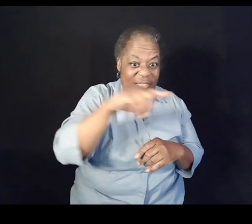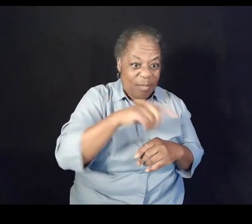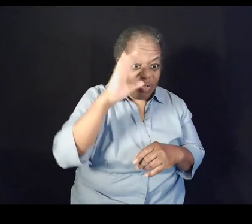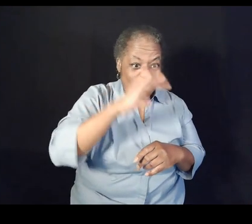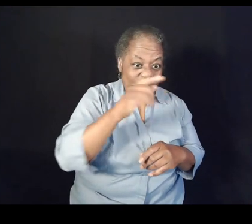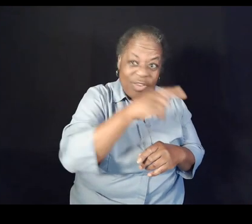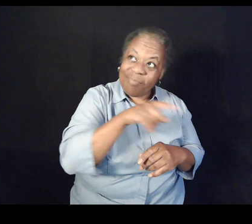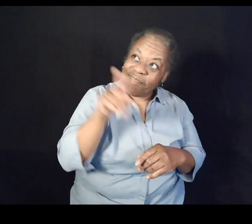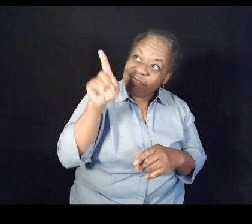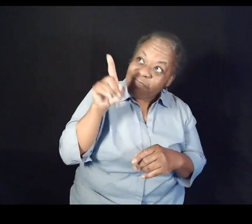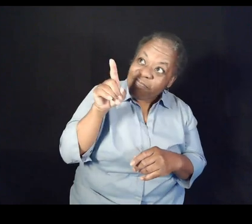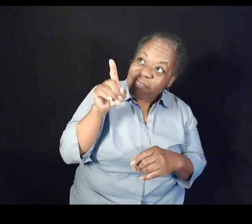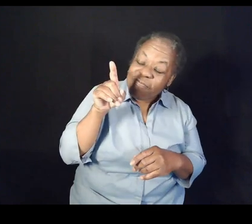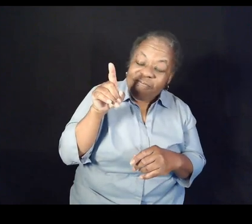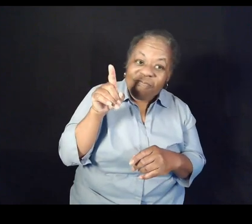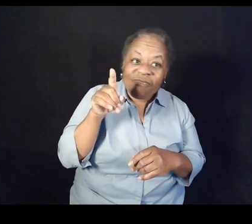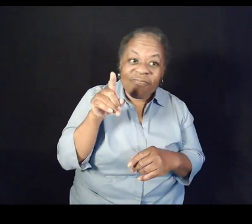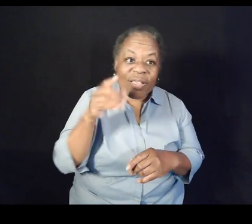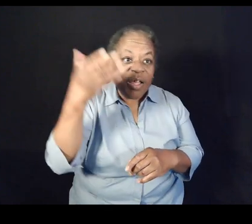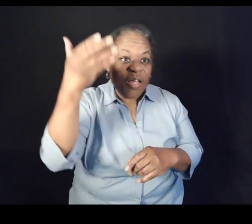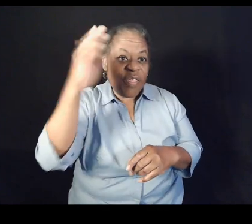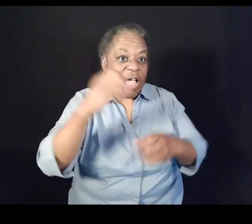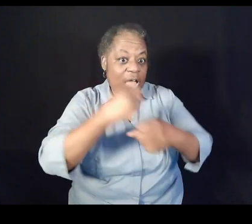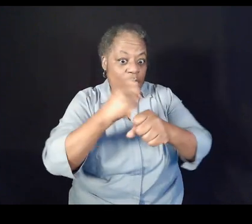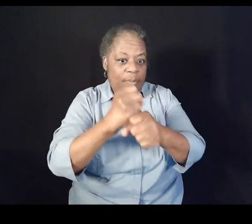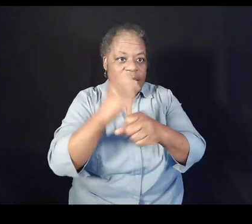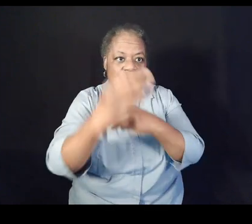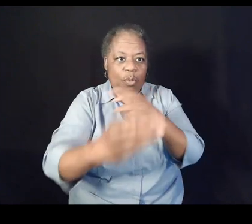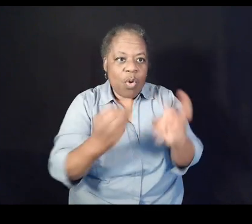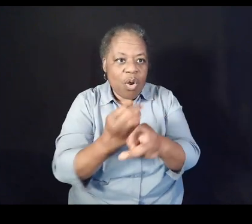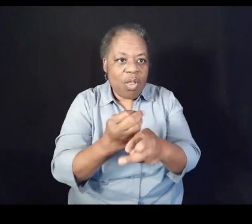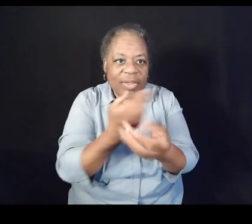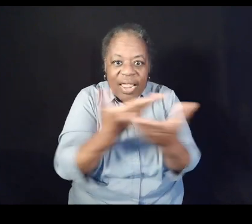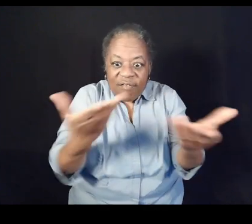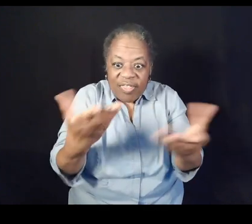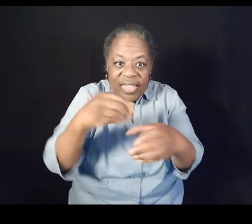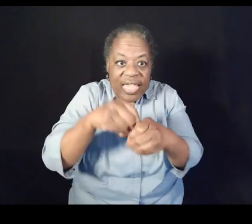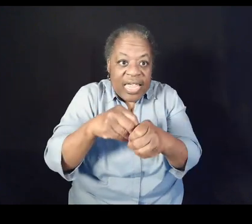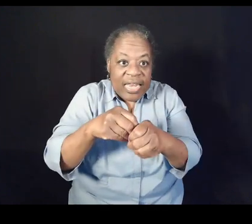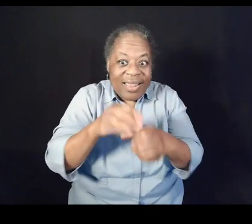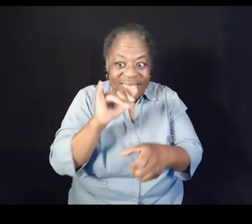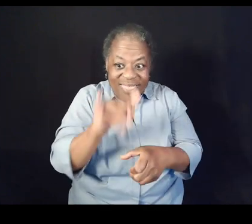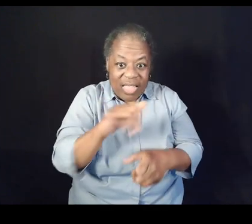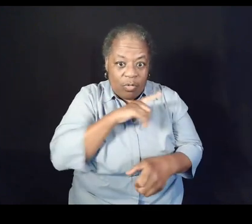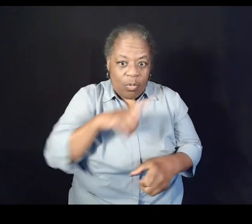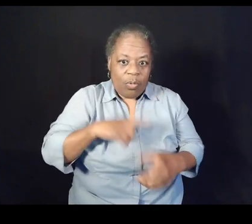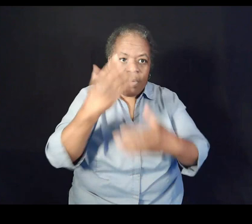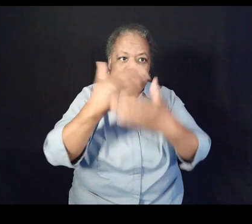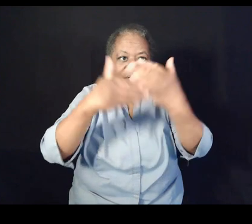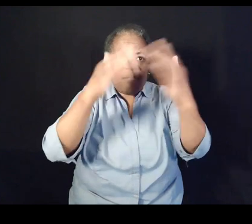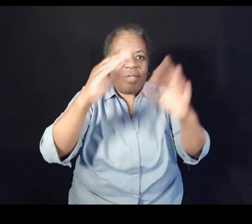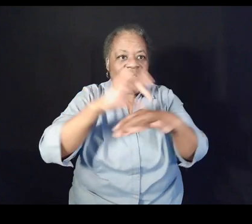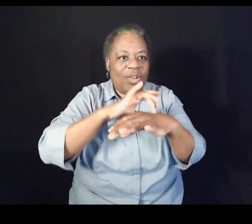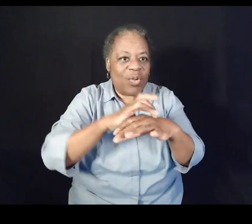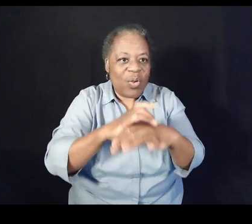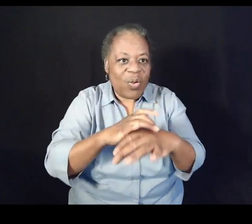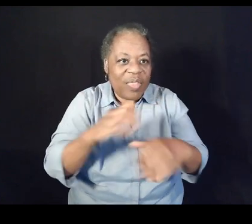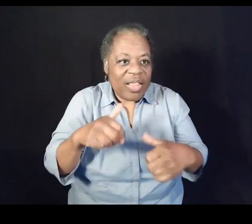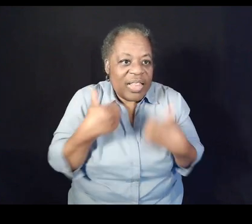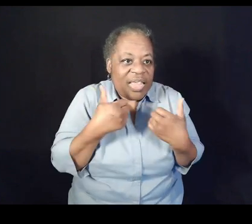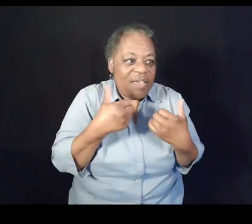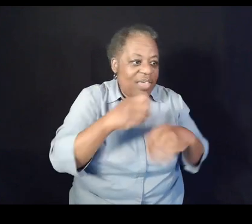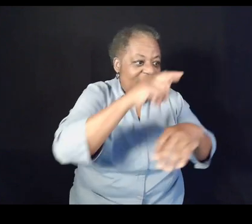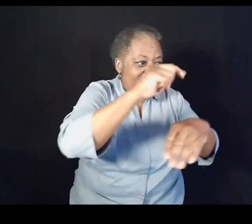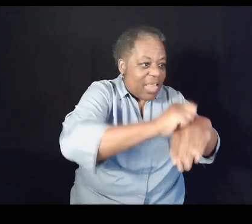says, "The God who made the world and everything in it is the Lord of heaven and earth and does not live in temples built